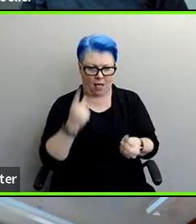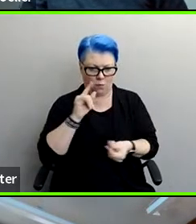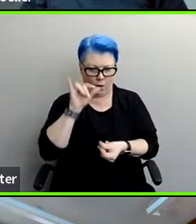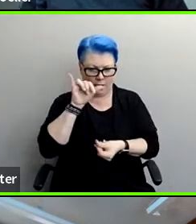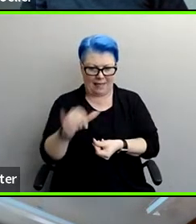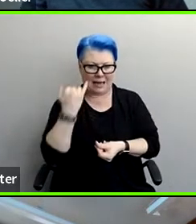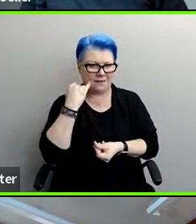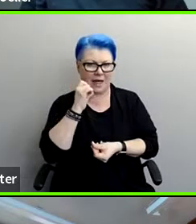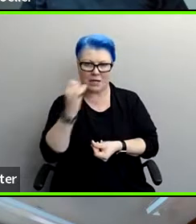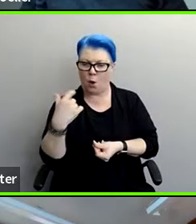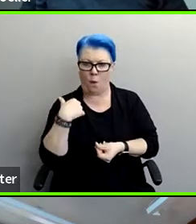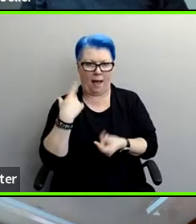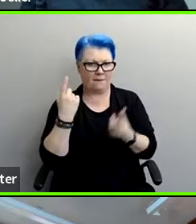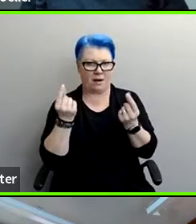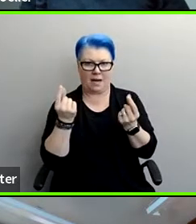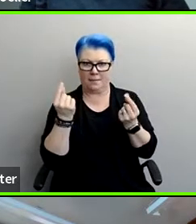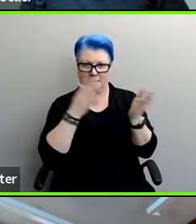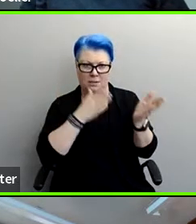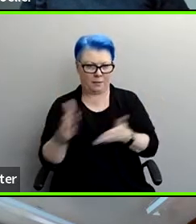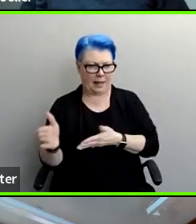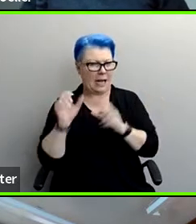an implementation plan, can you describe